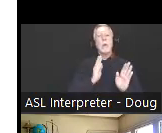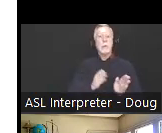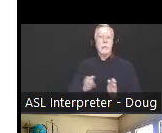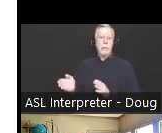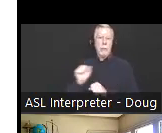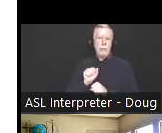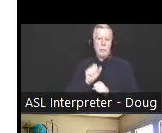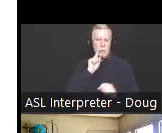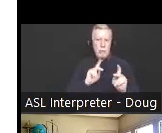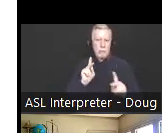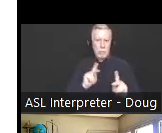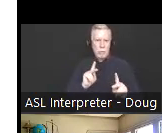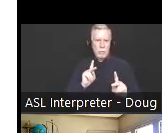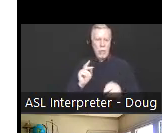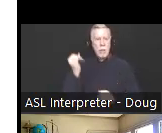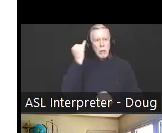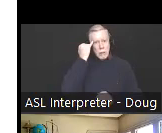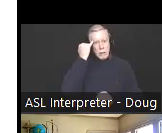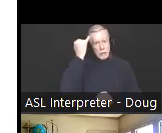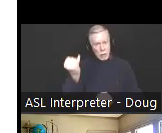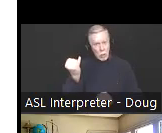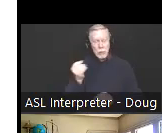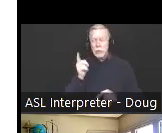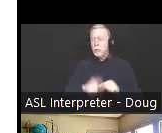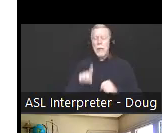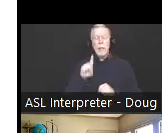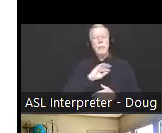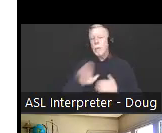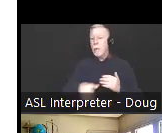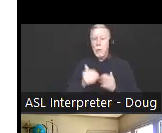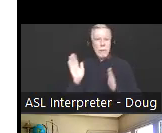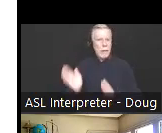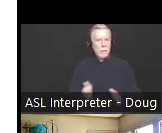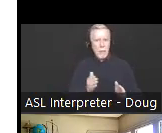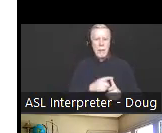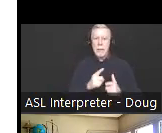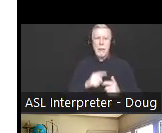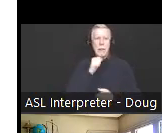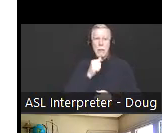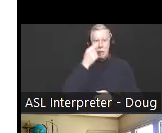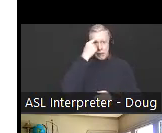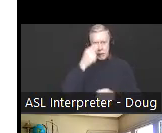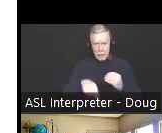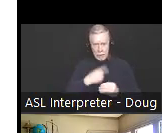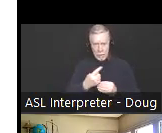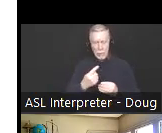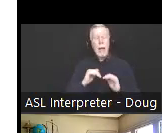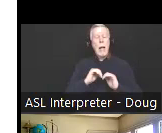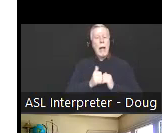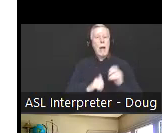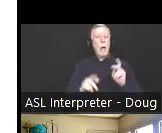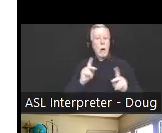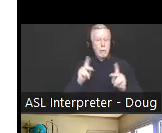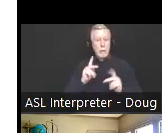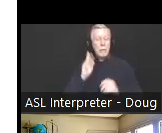So this notion of you can't do all that planning and then not think about how are people going to